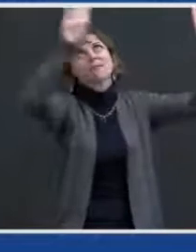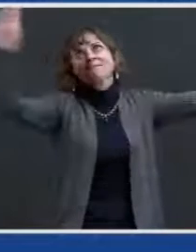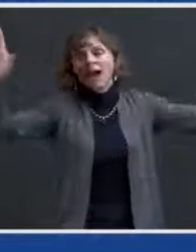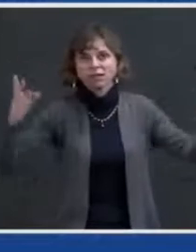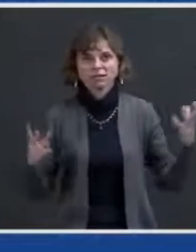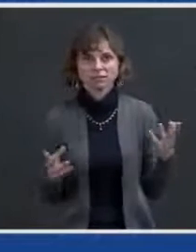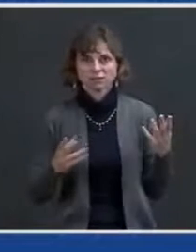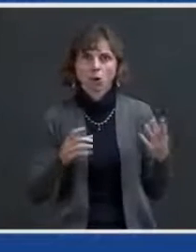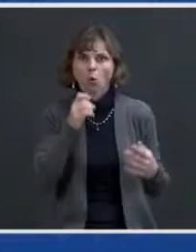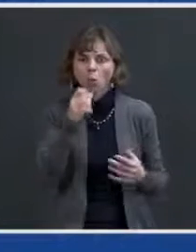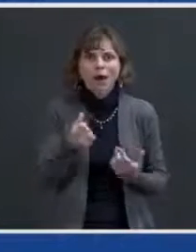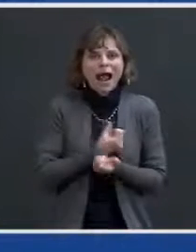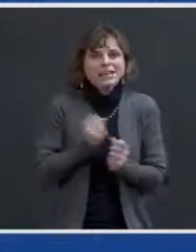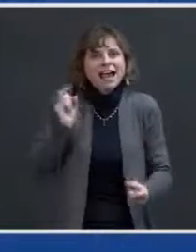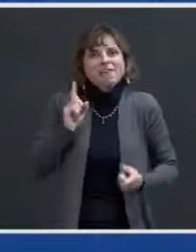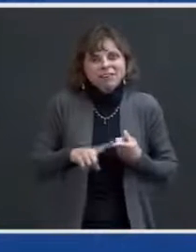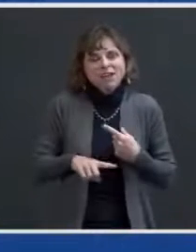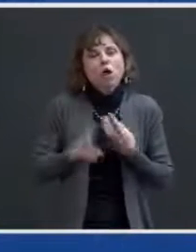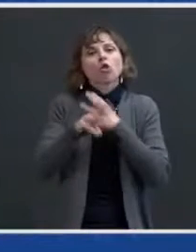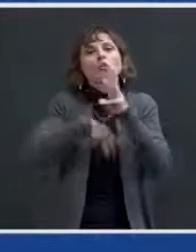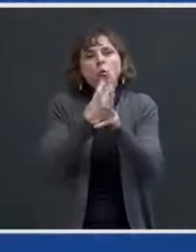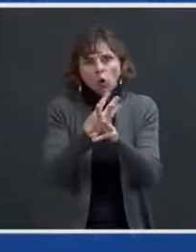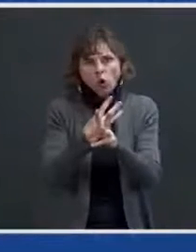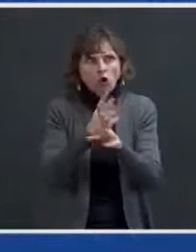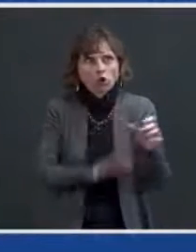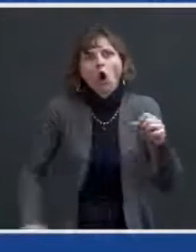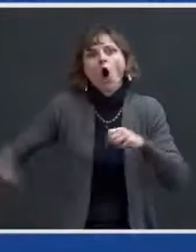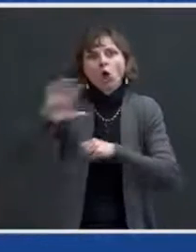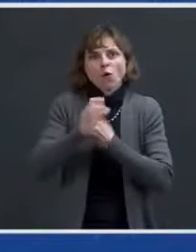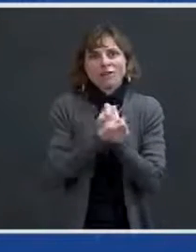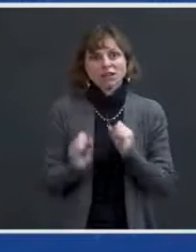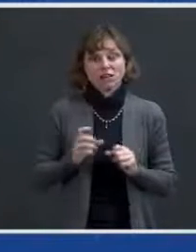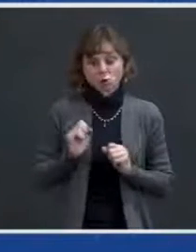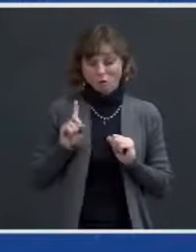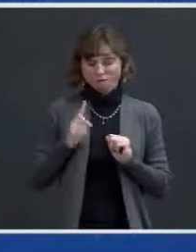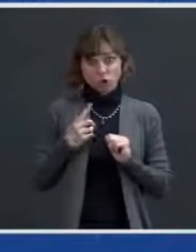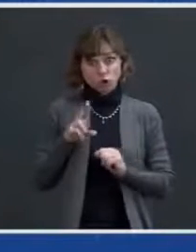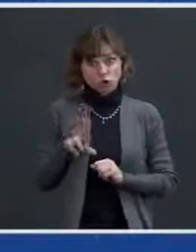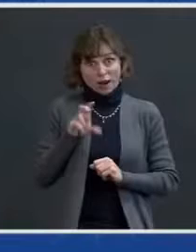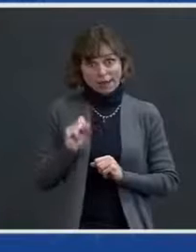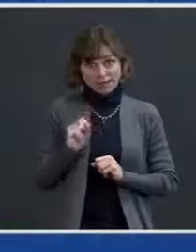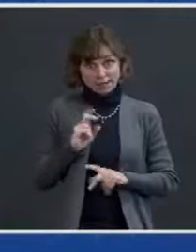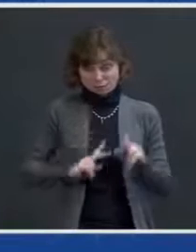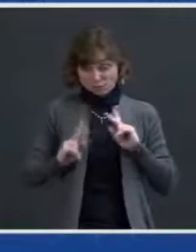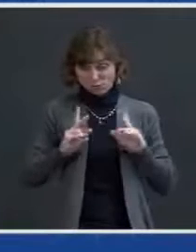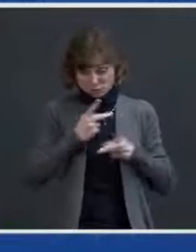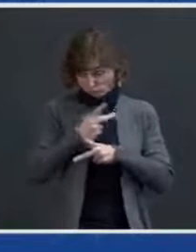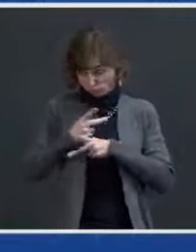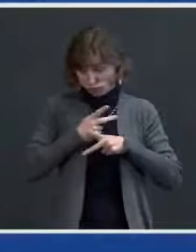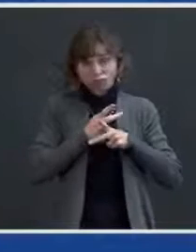until the world is safe. And so we're going to start off making sure Americans are taken care of first but we're then going to